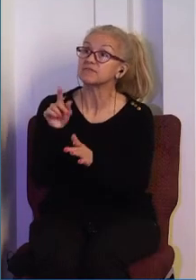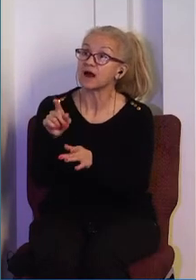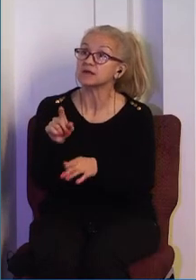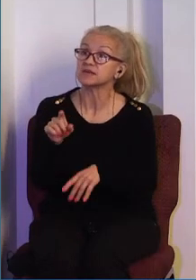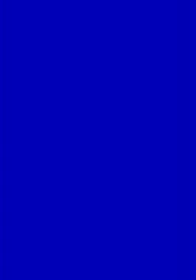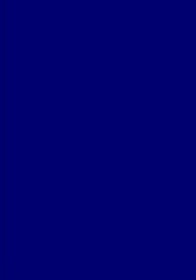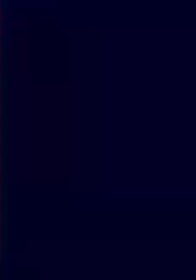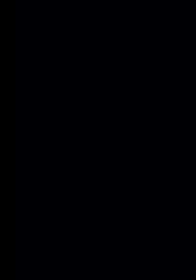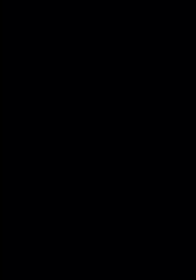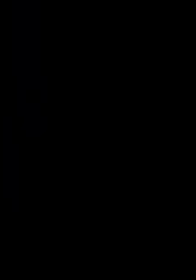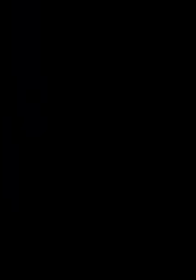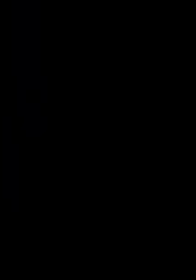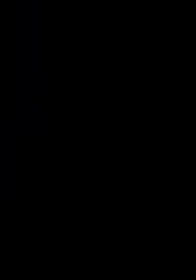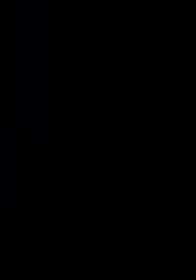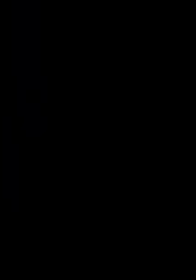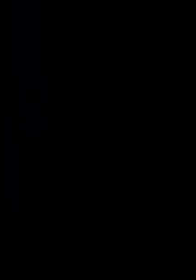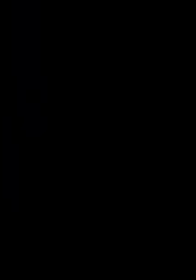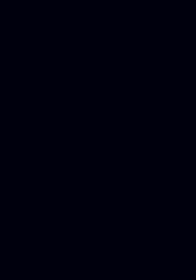foundersmcc.org.